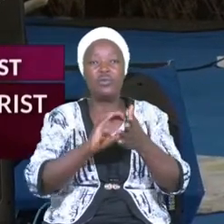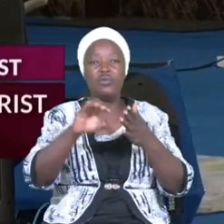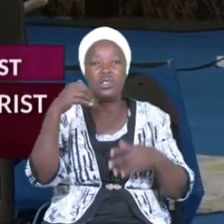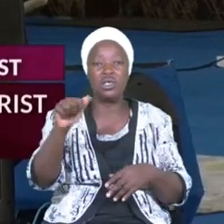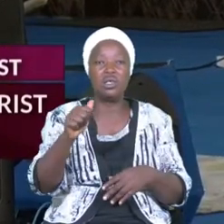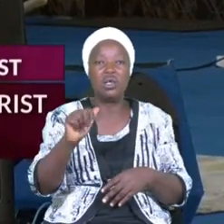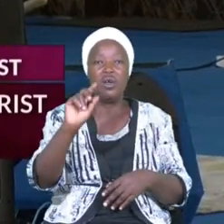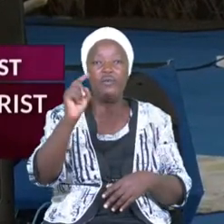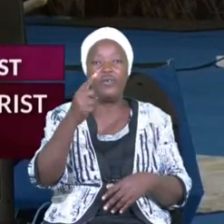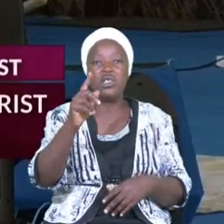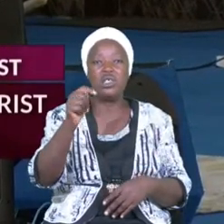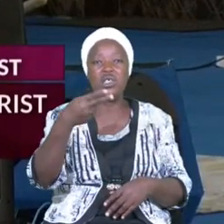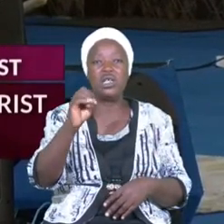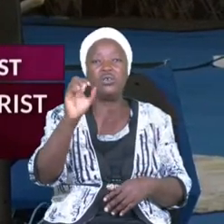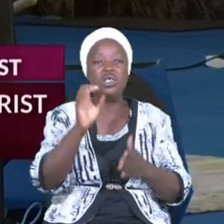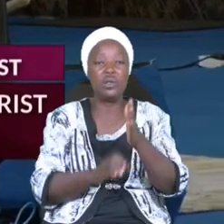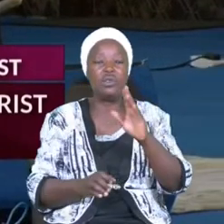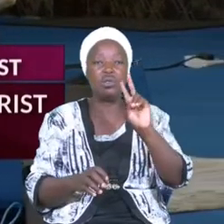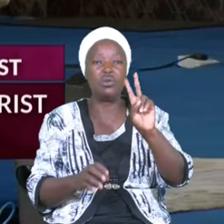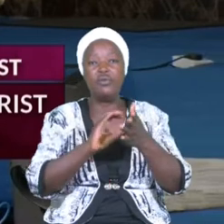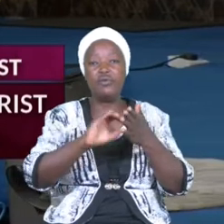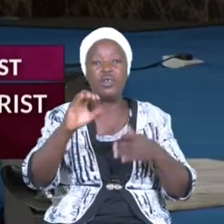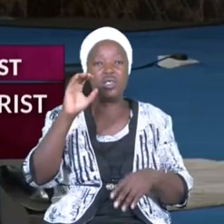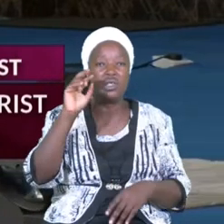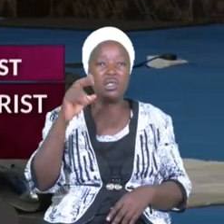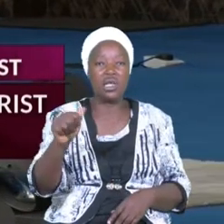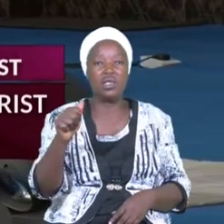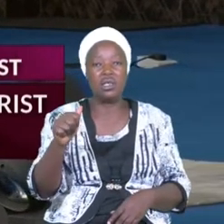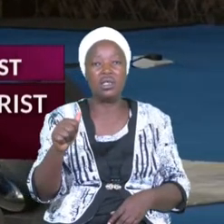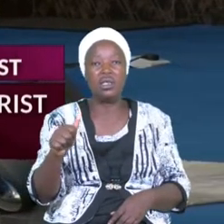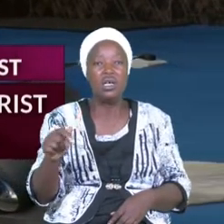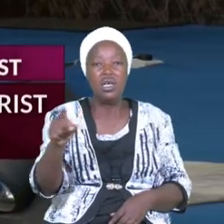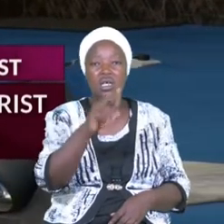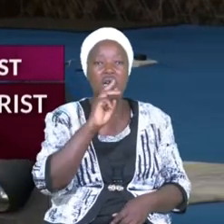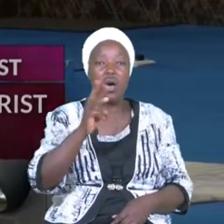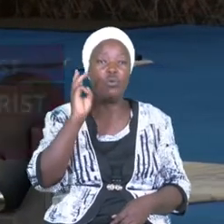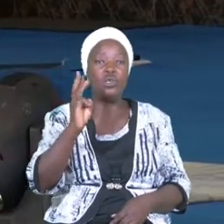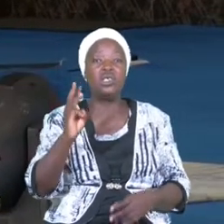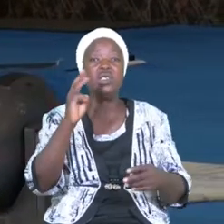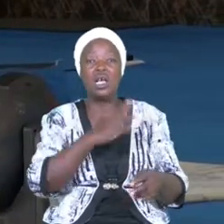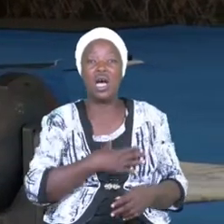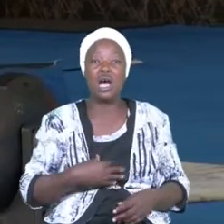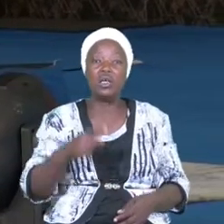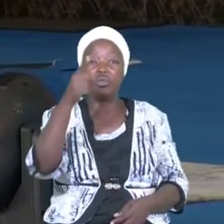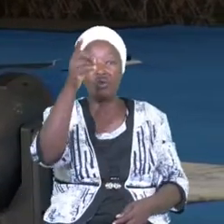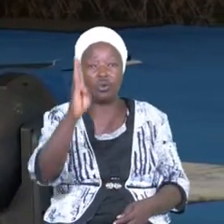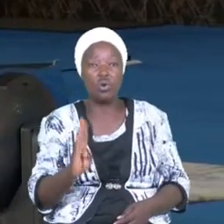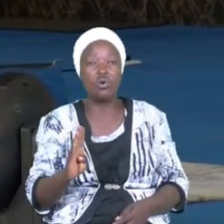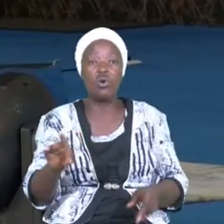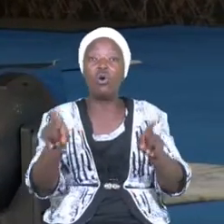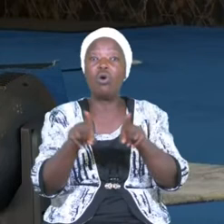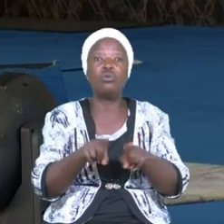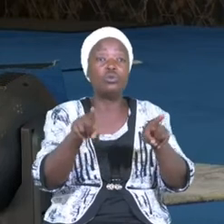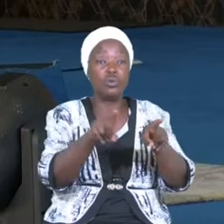chapter 2, reading from verse 10. Ye are witnesses, and God also,